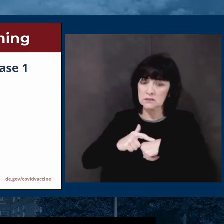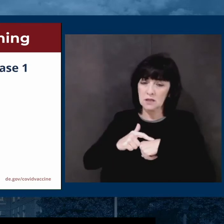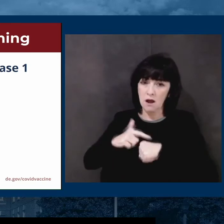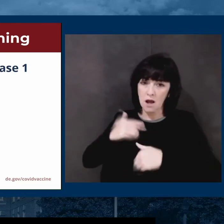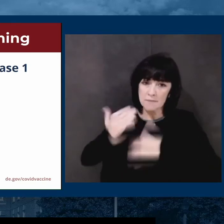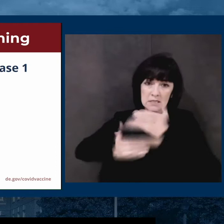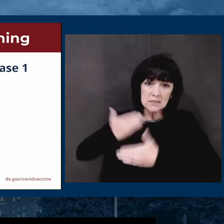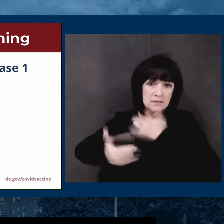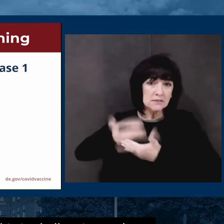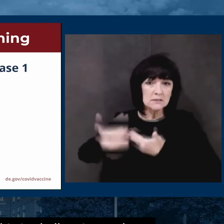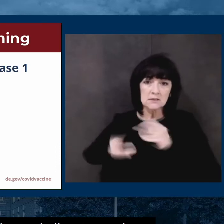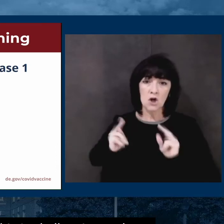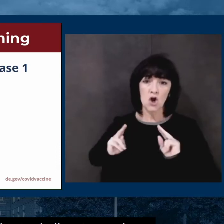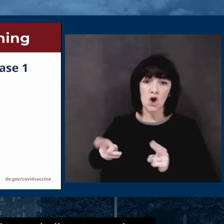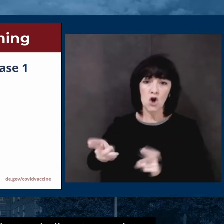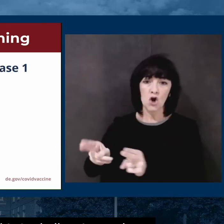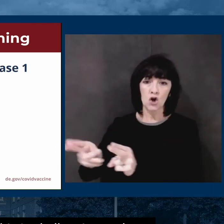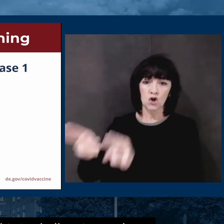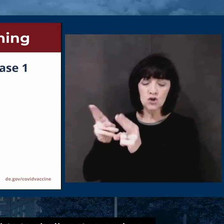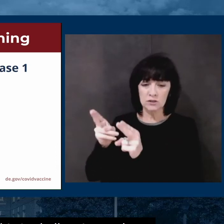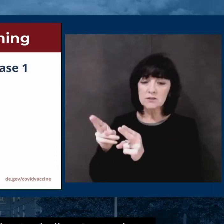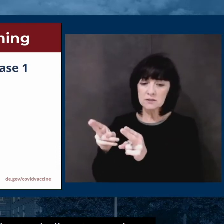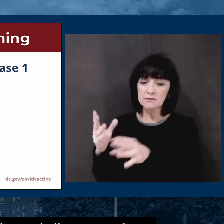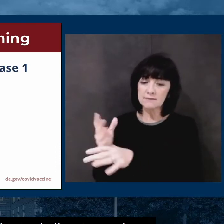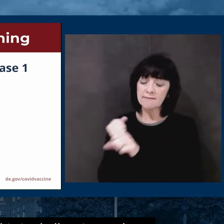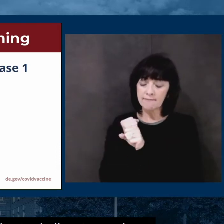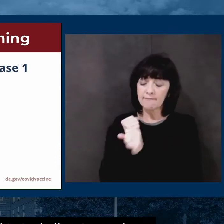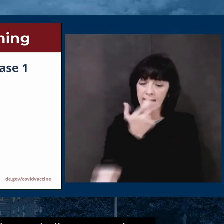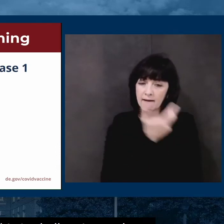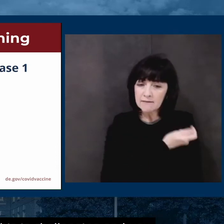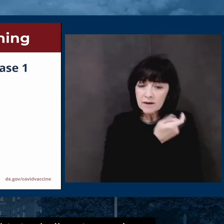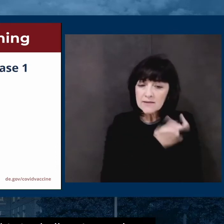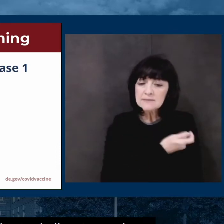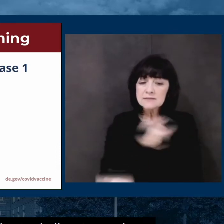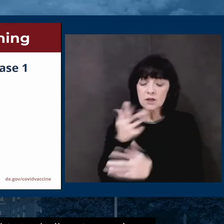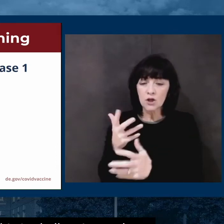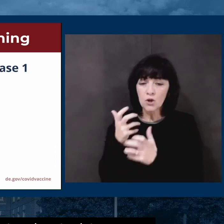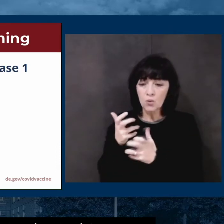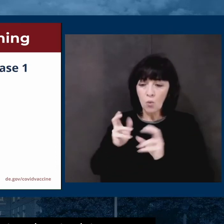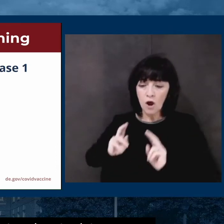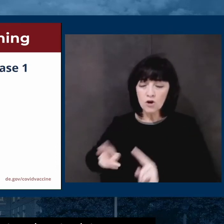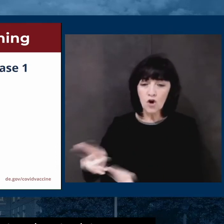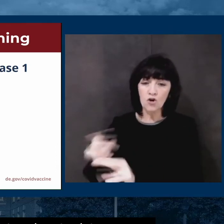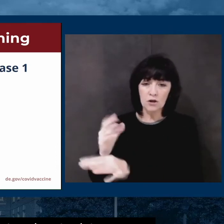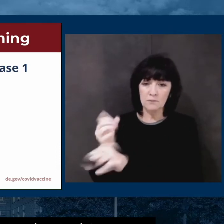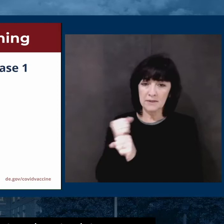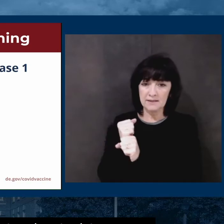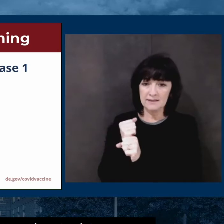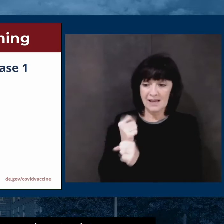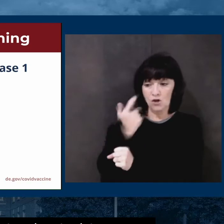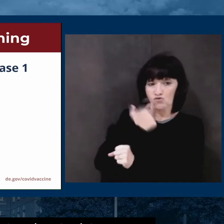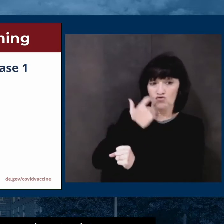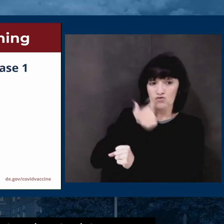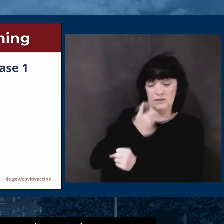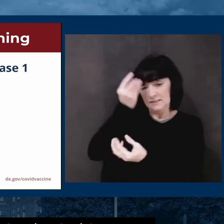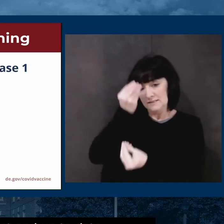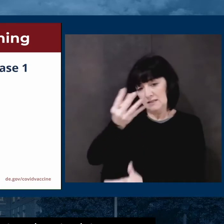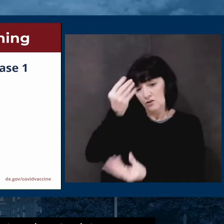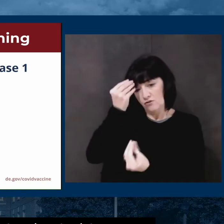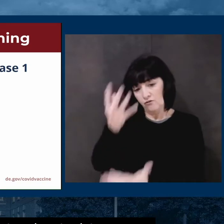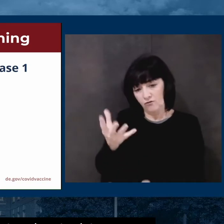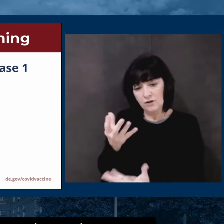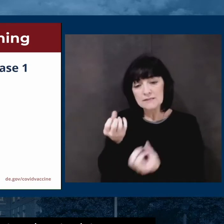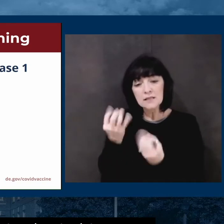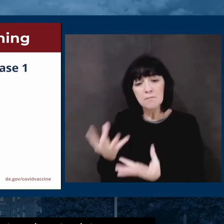federal government to kind of get the most up-to-date information. So I know that we've answered many questions regarding the vaccine, and it seems like the answers may